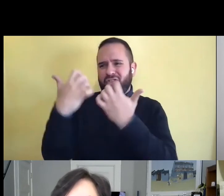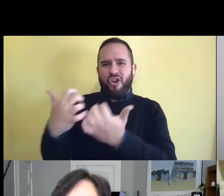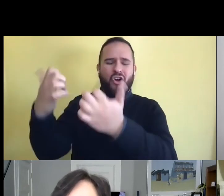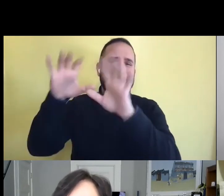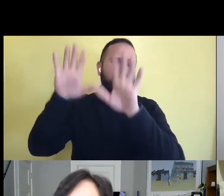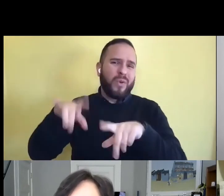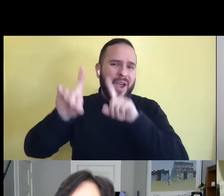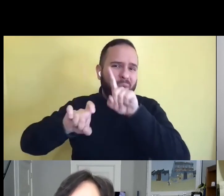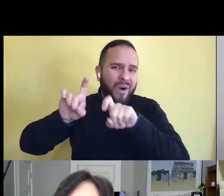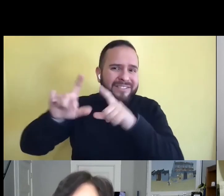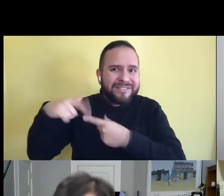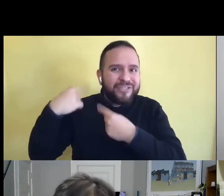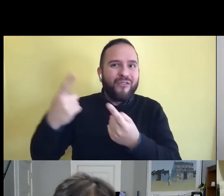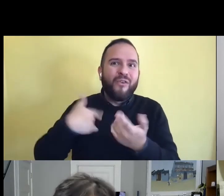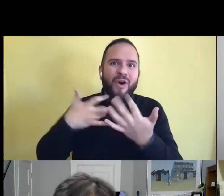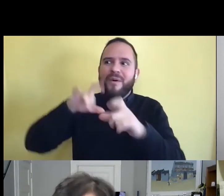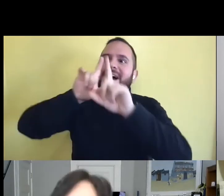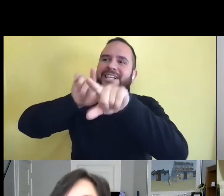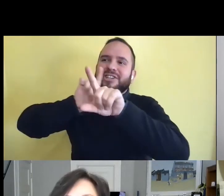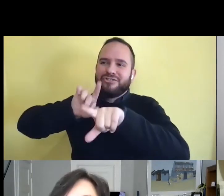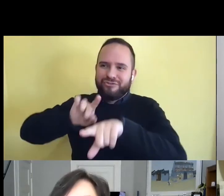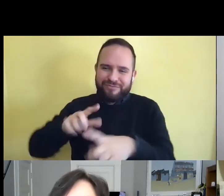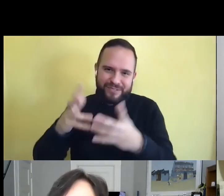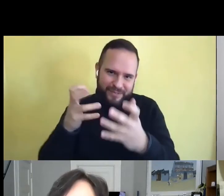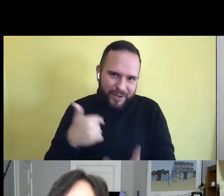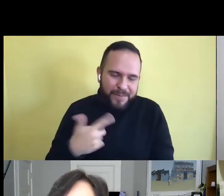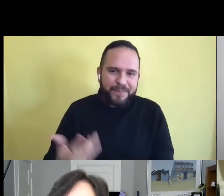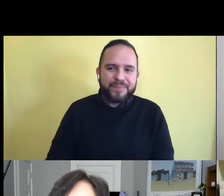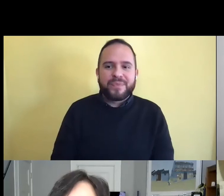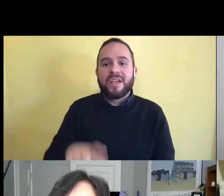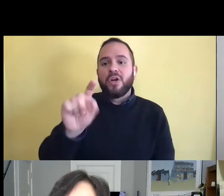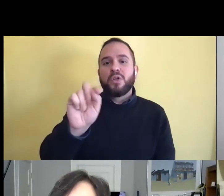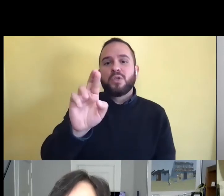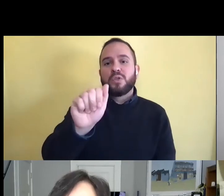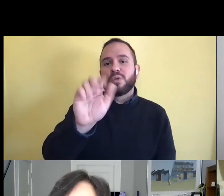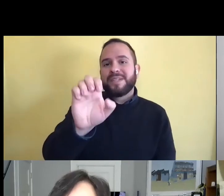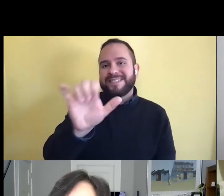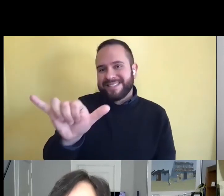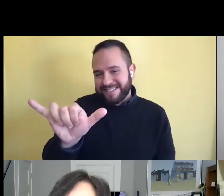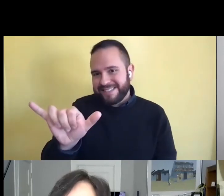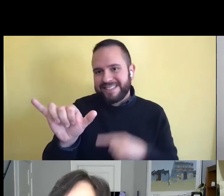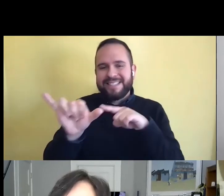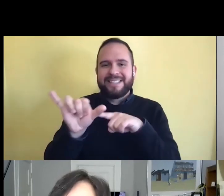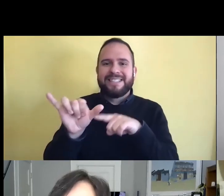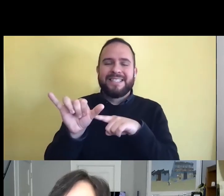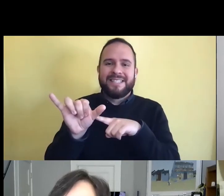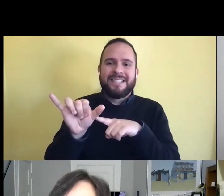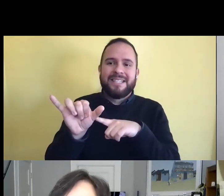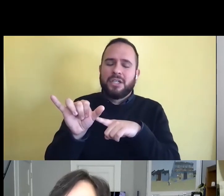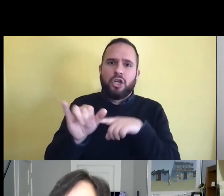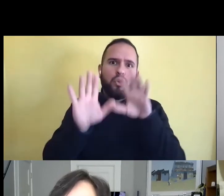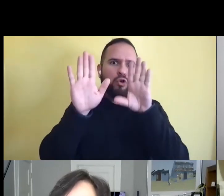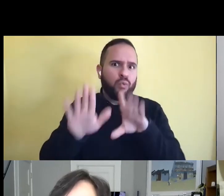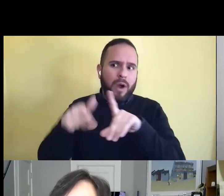want to make sure we can get to all of them. But Tracy Powell-Rudy made she made some great points and